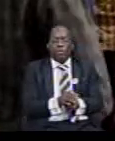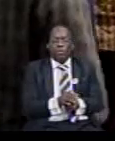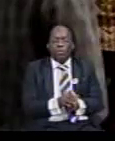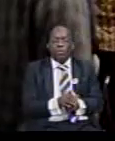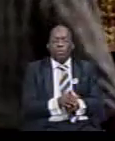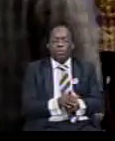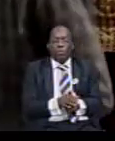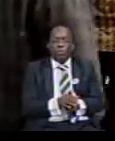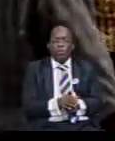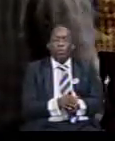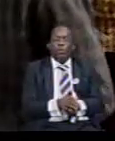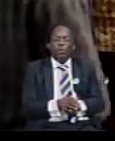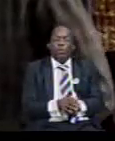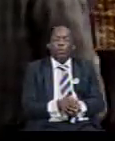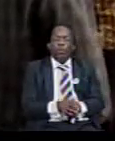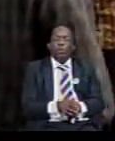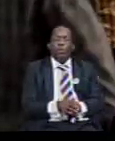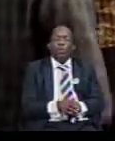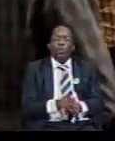irresistible.